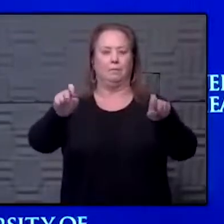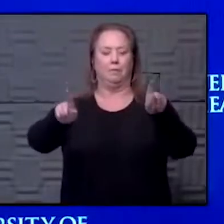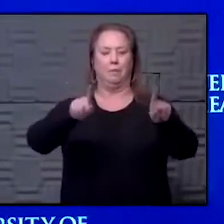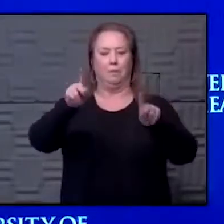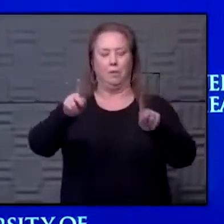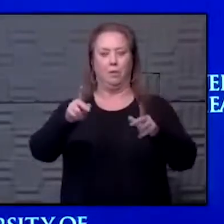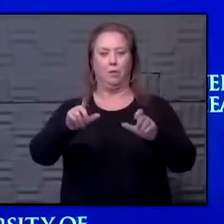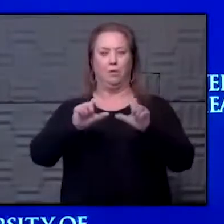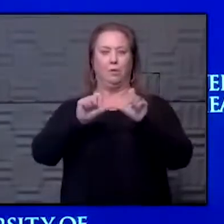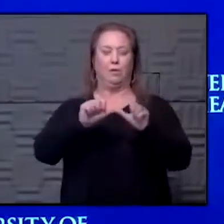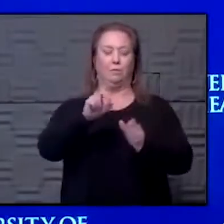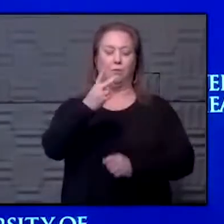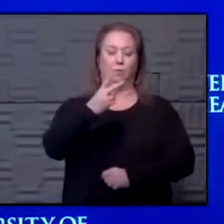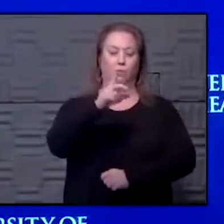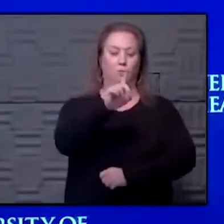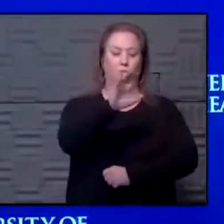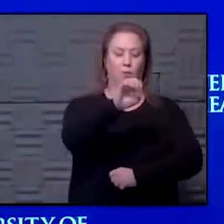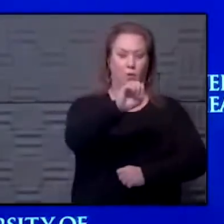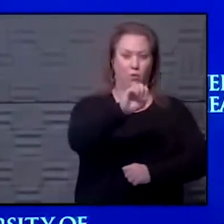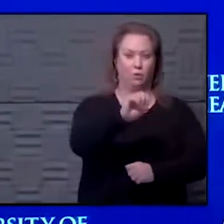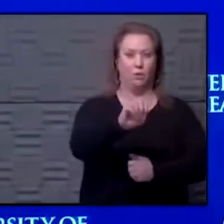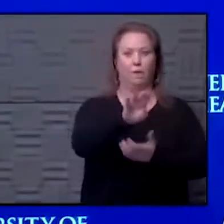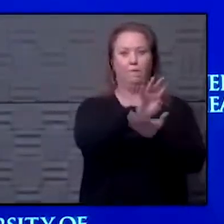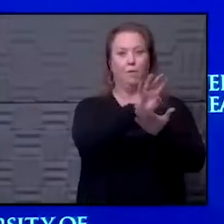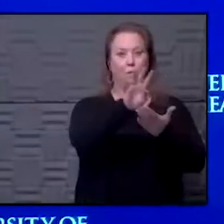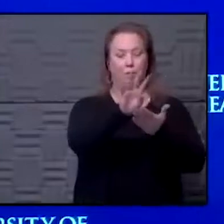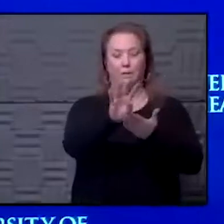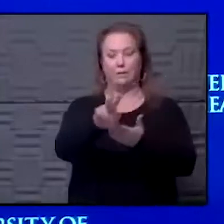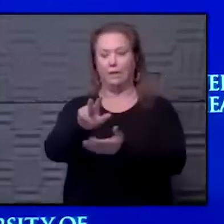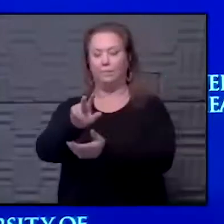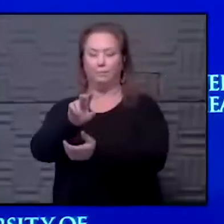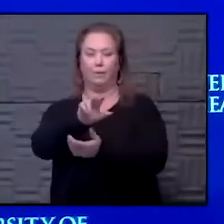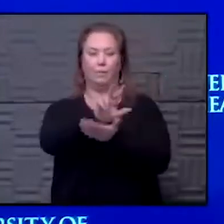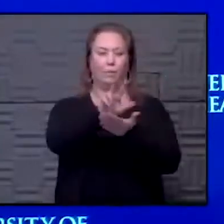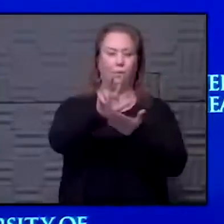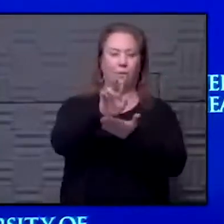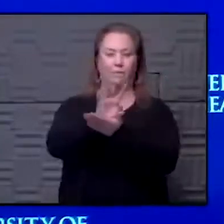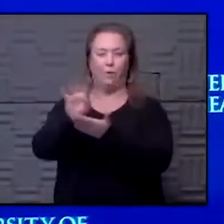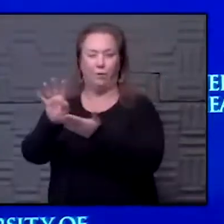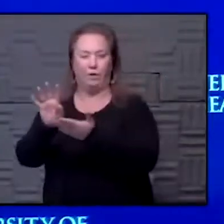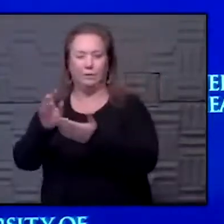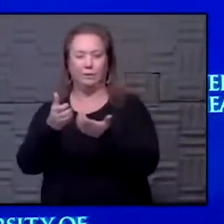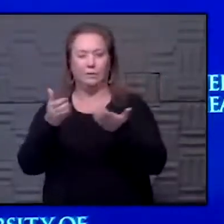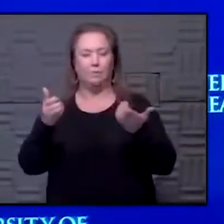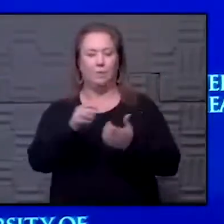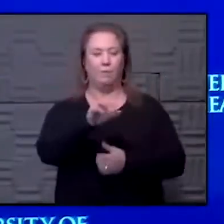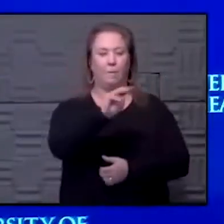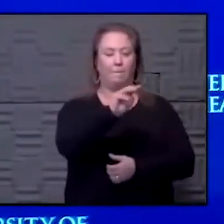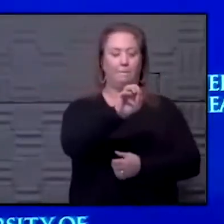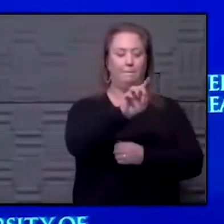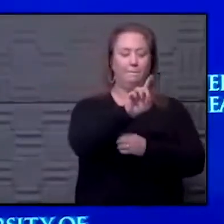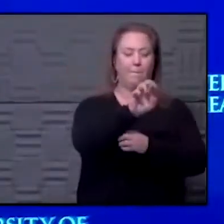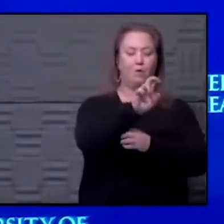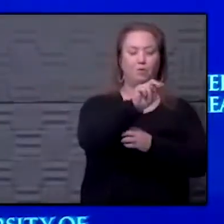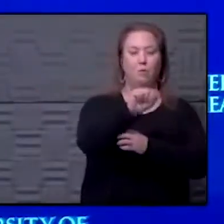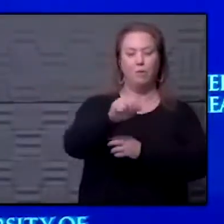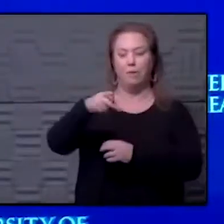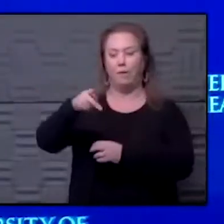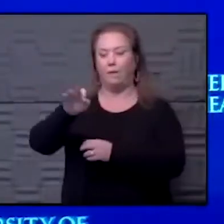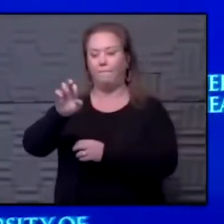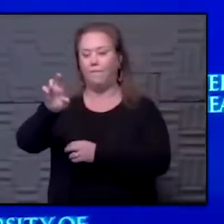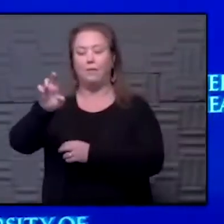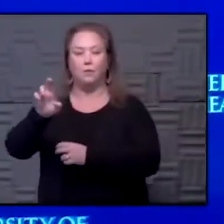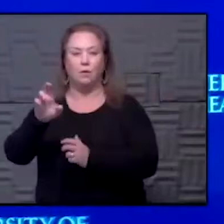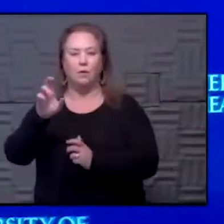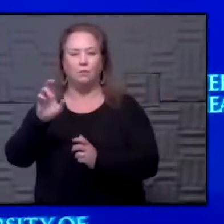want to stick with the 2-dose regimen. Pfizer 3 weeks apart, Moderna 4 weeks apart. Johnson & Johnson hopefully coming out sometime. We'll know more, I think, next week.